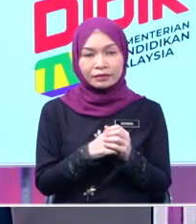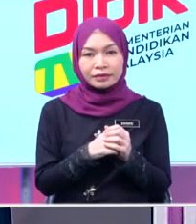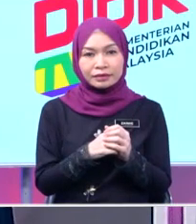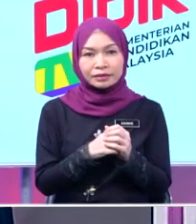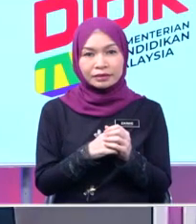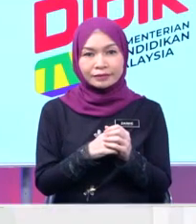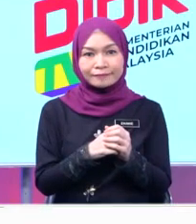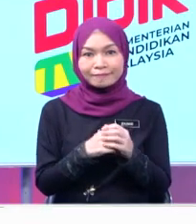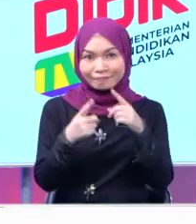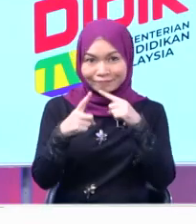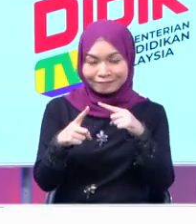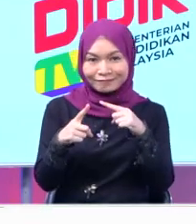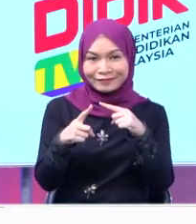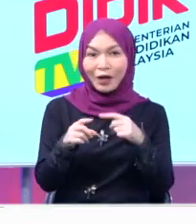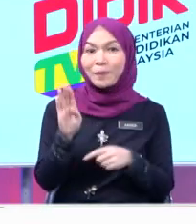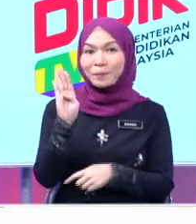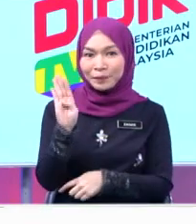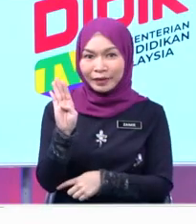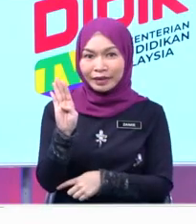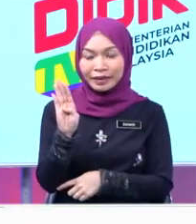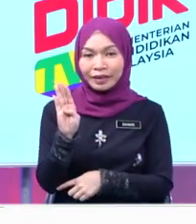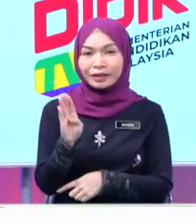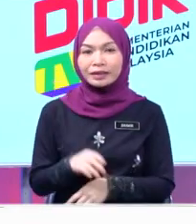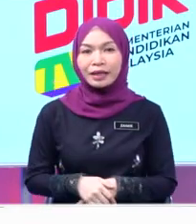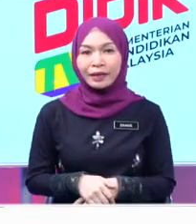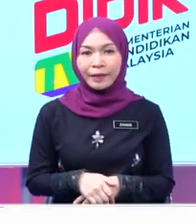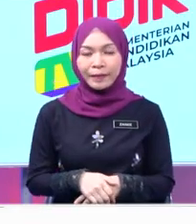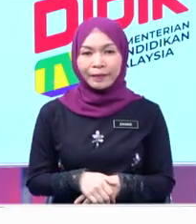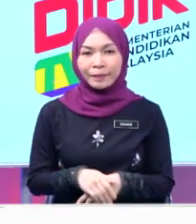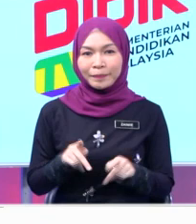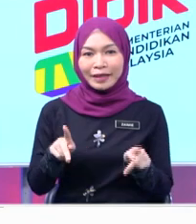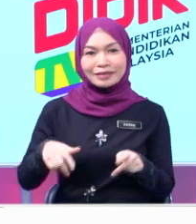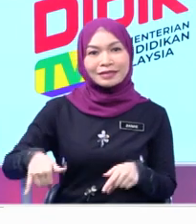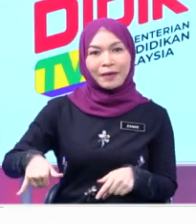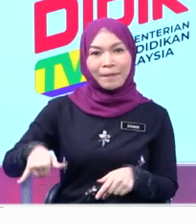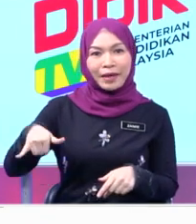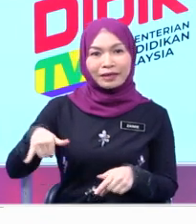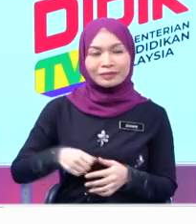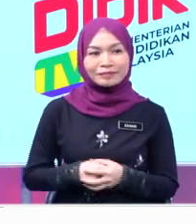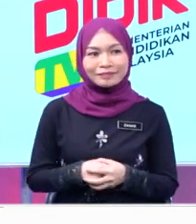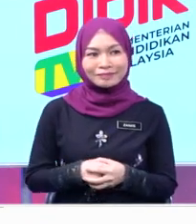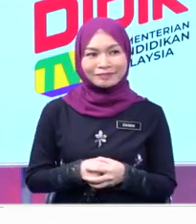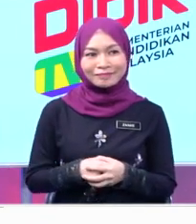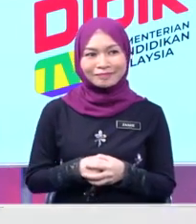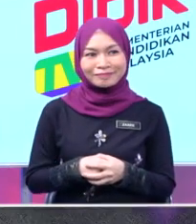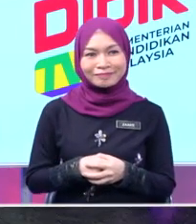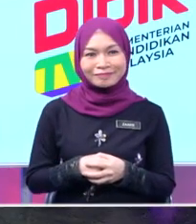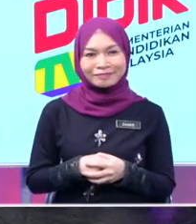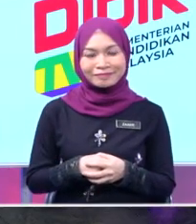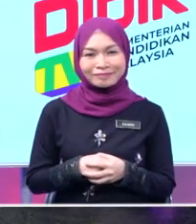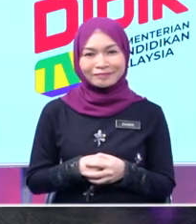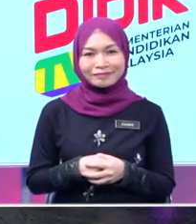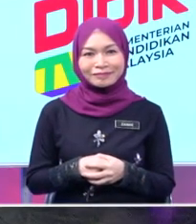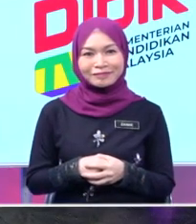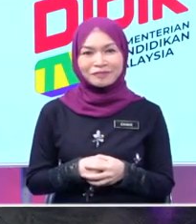keywords plastic bags, shoppers. All right? Okay, guys, is that clear? Yeah?